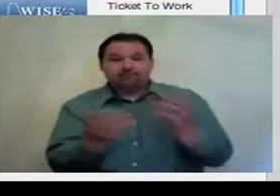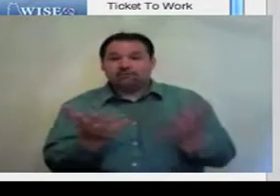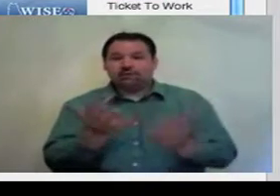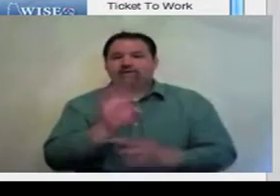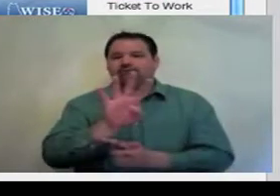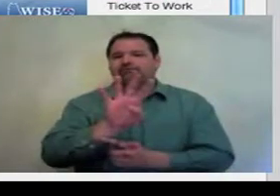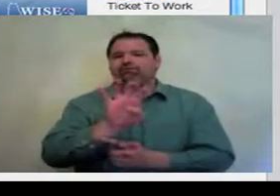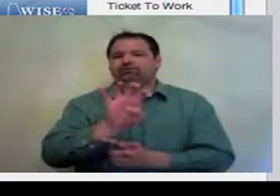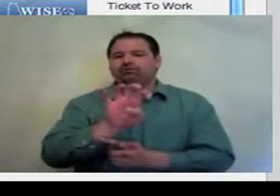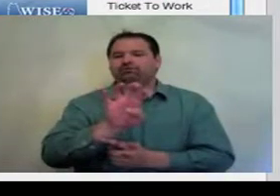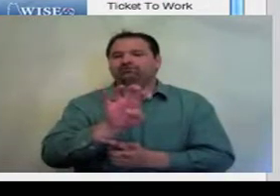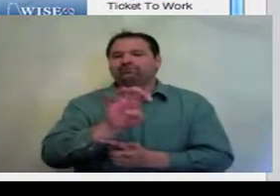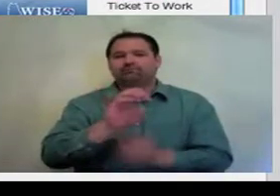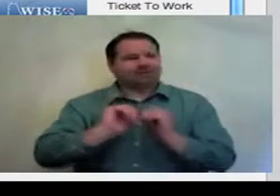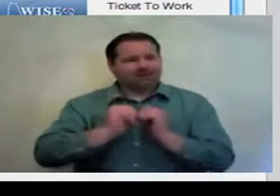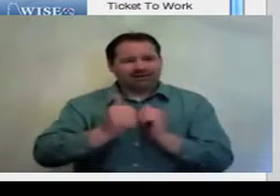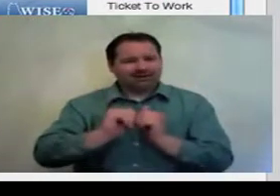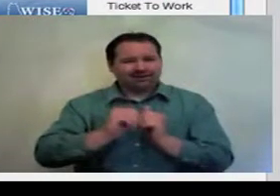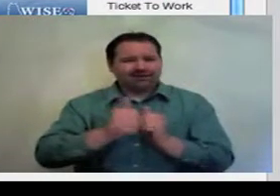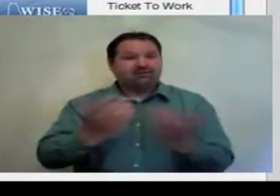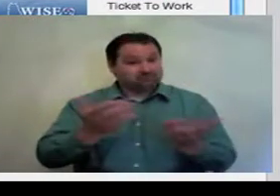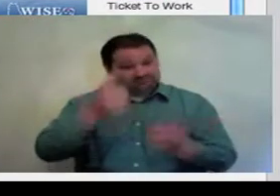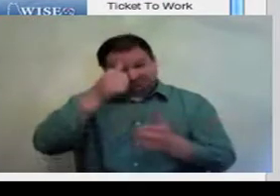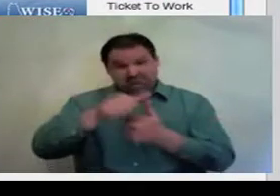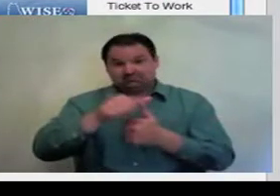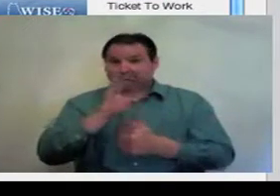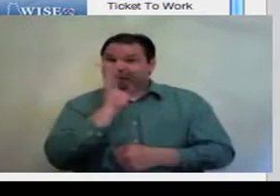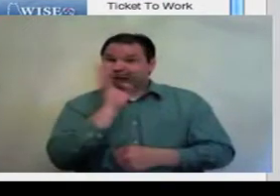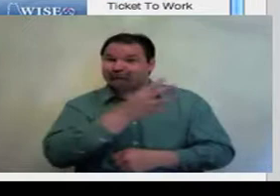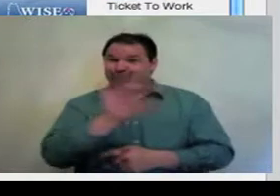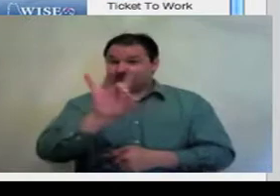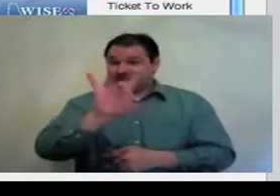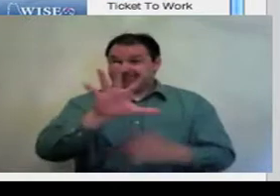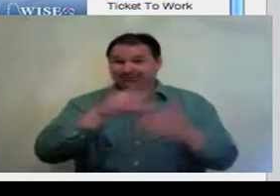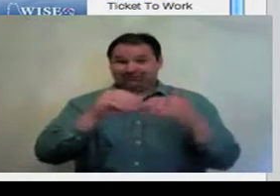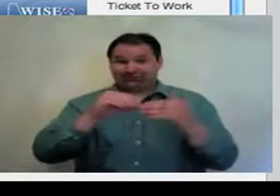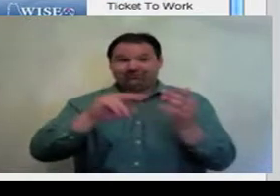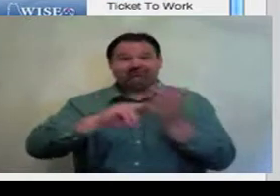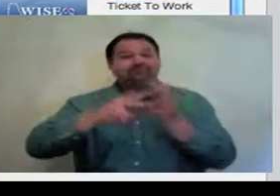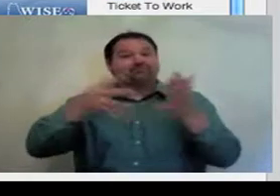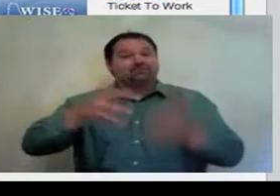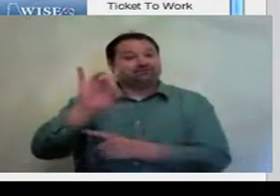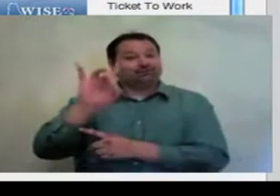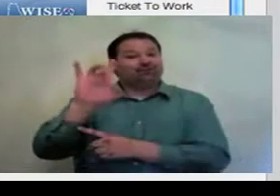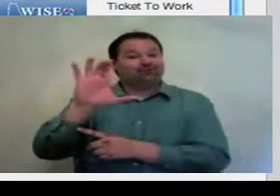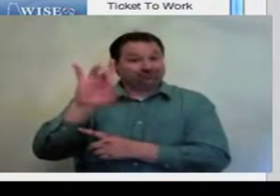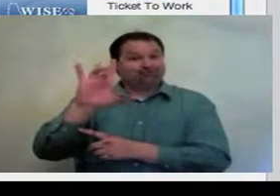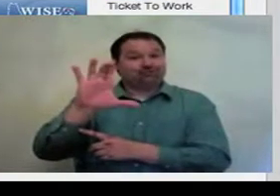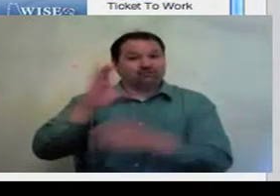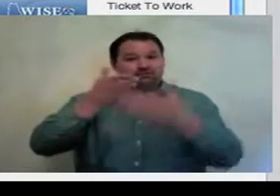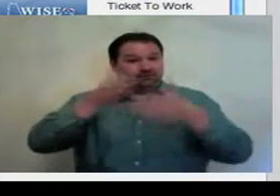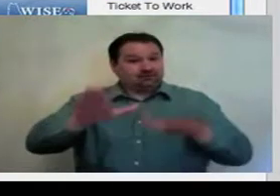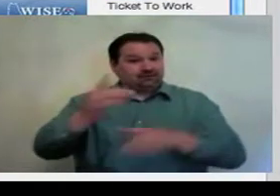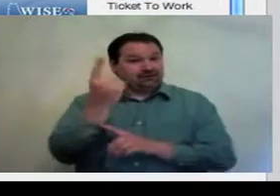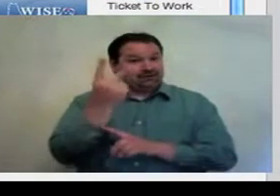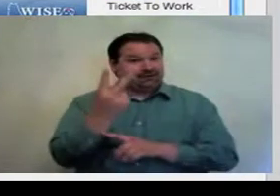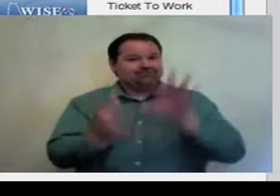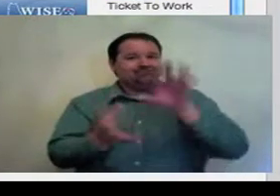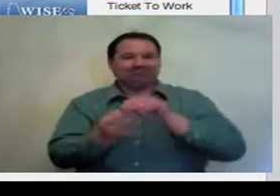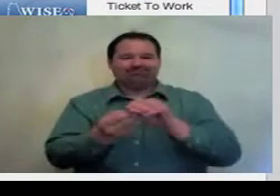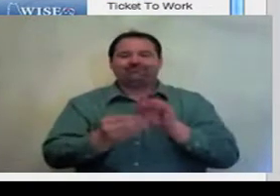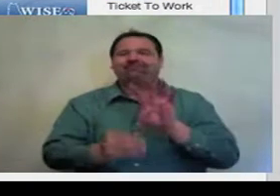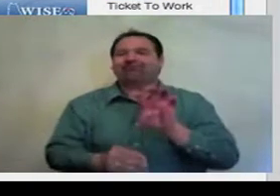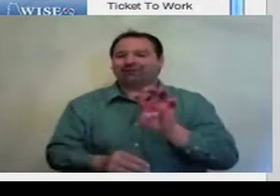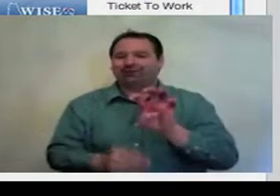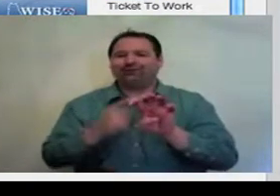is going to count half of that. $400 is what they're going to count because they ignore the 85, and that brings you down to 800, and then they